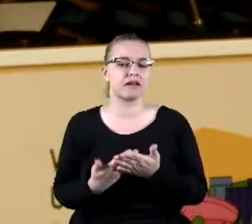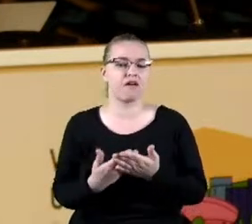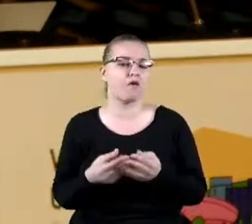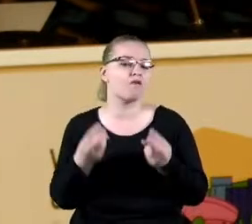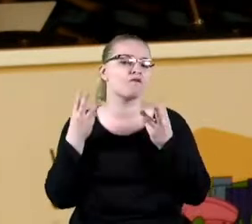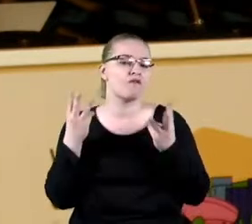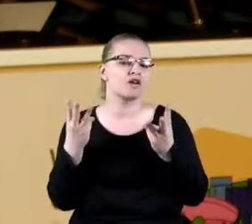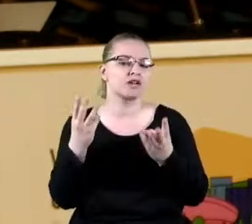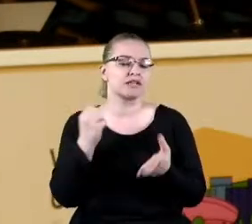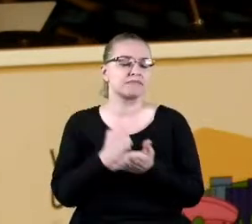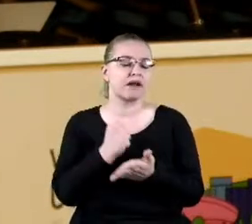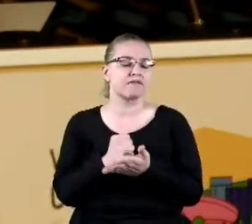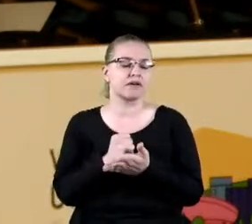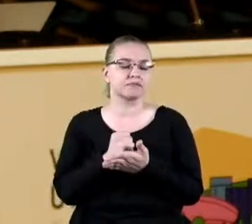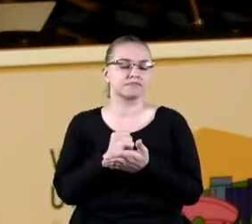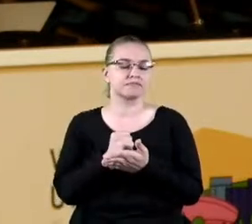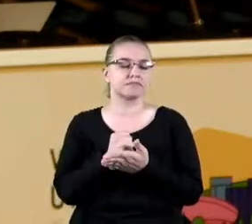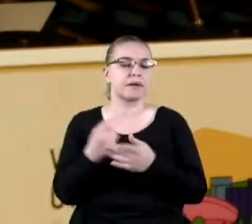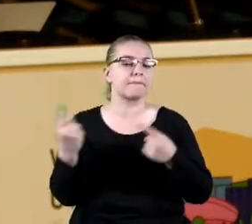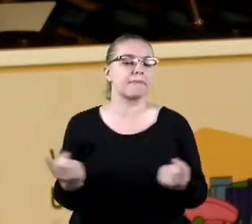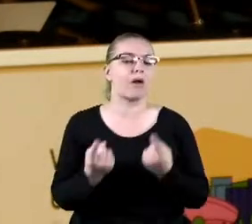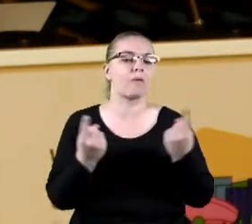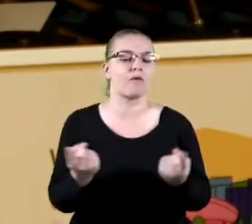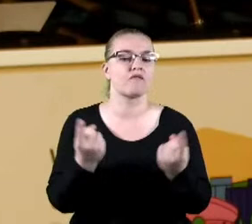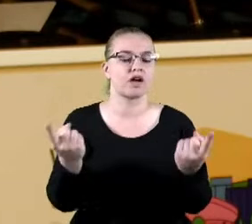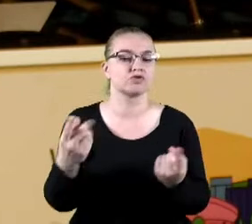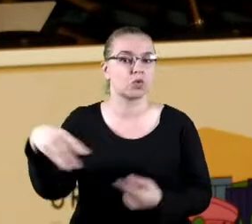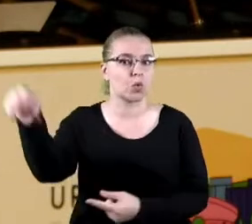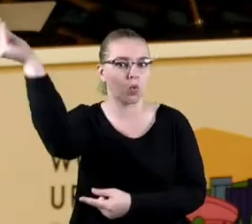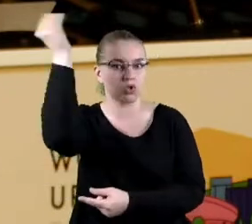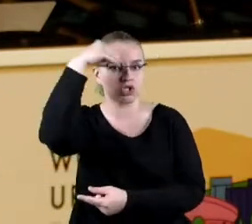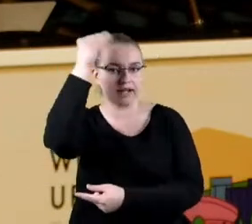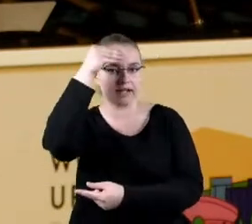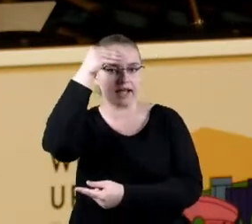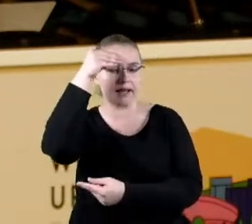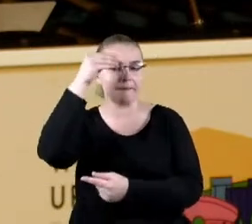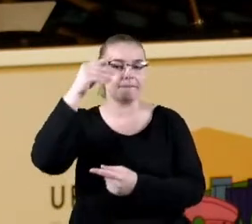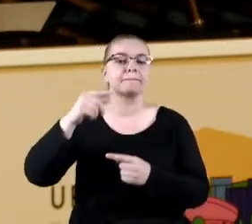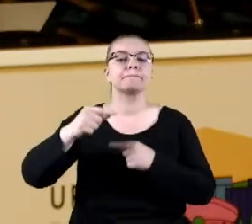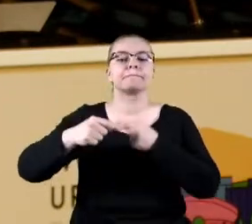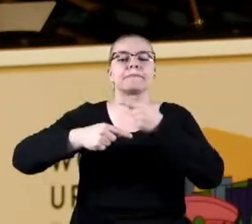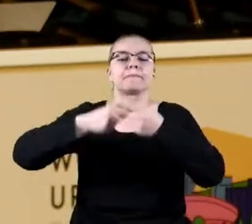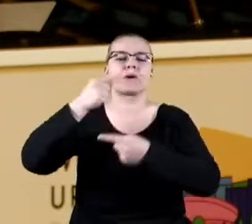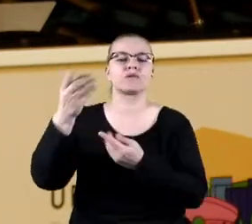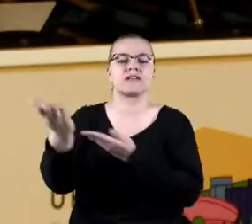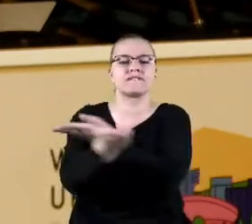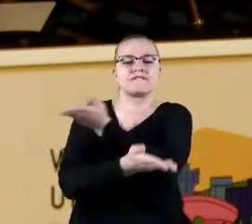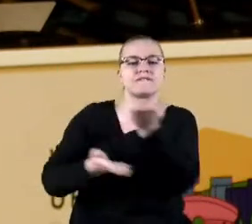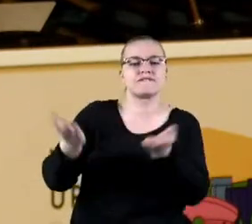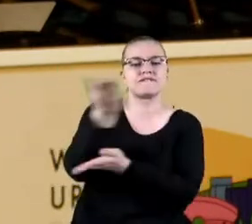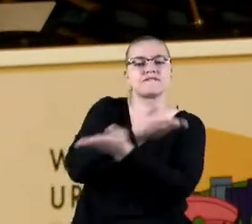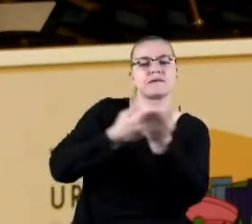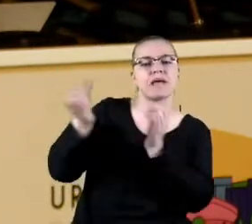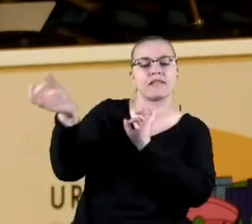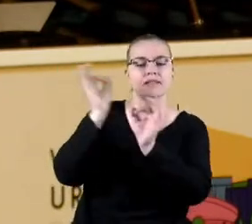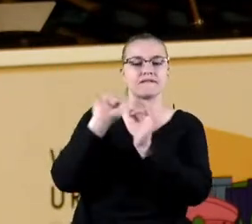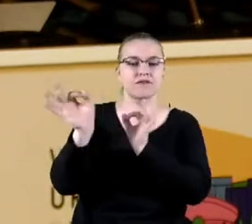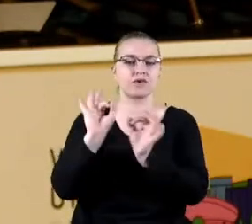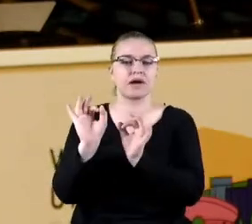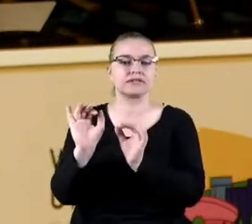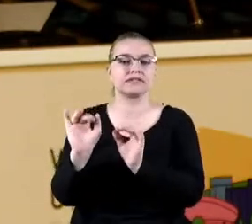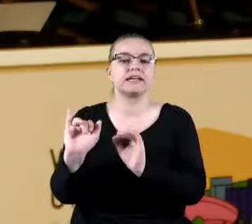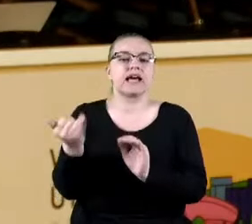promote learning and exchange processes in a way that these will serve as an input